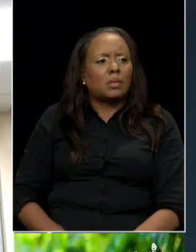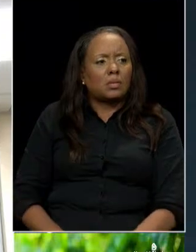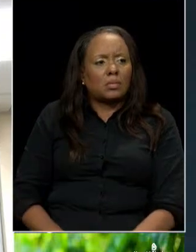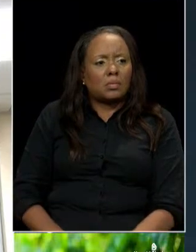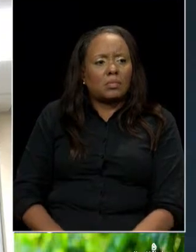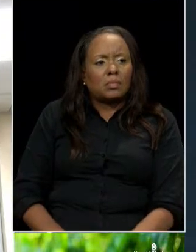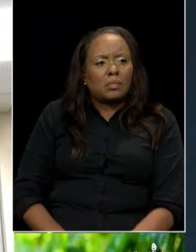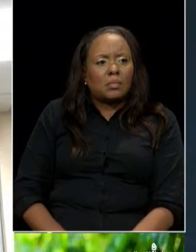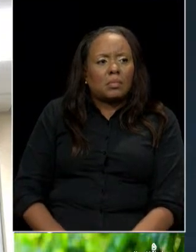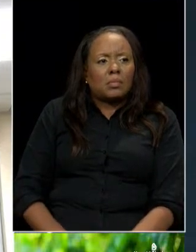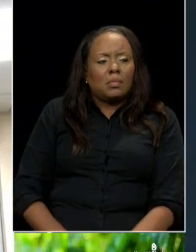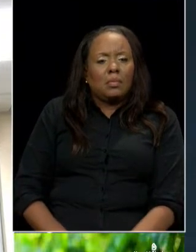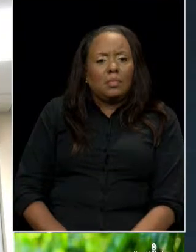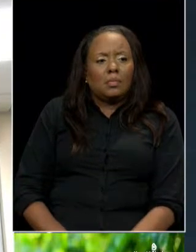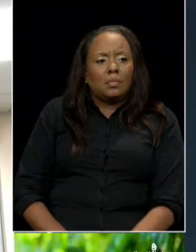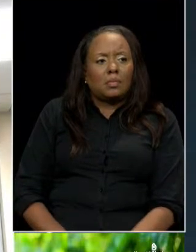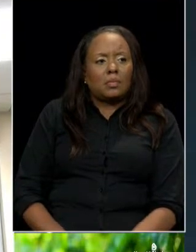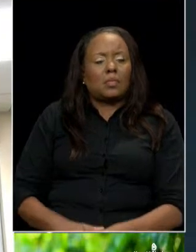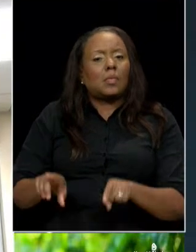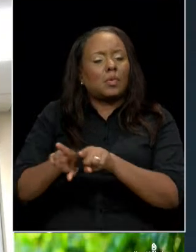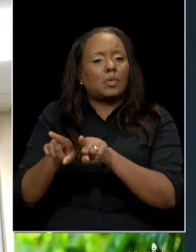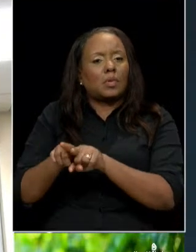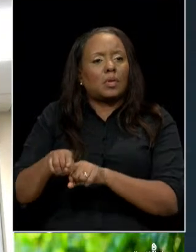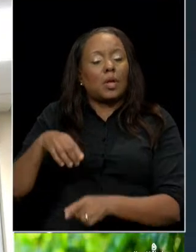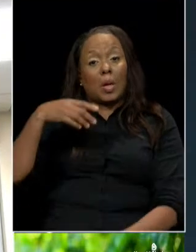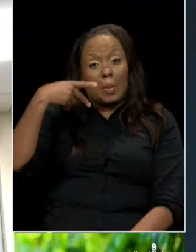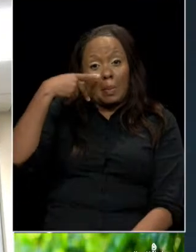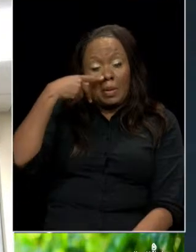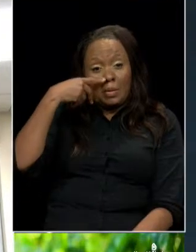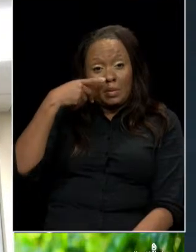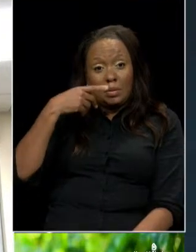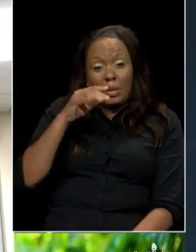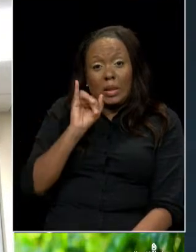price of getting a penile implant?